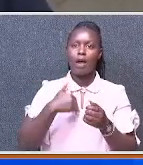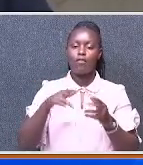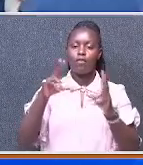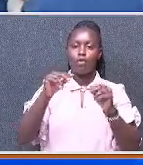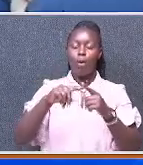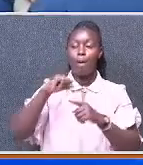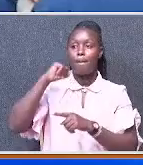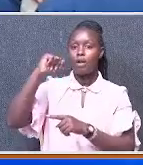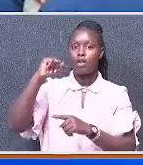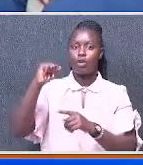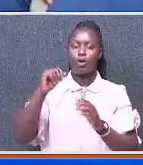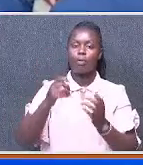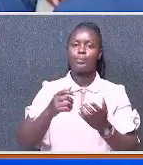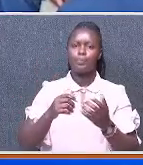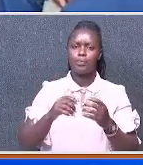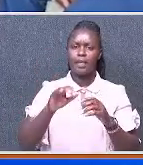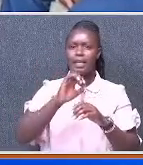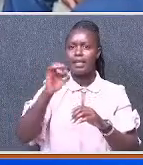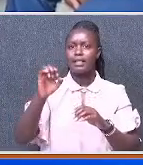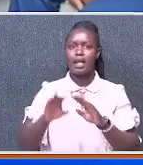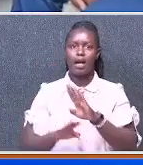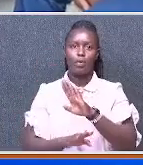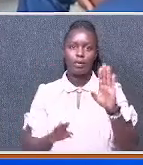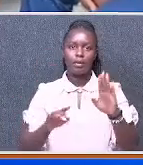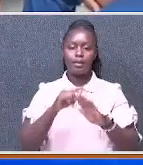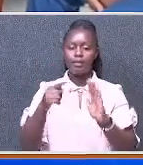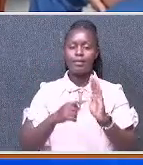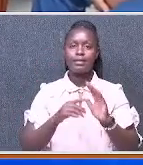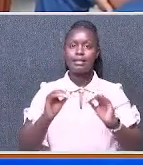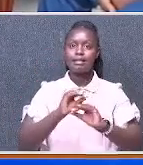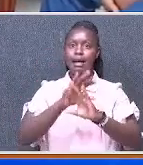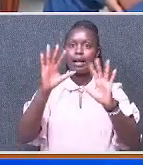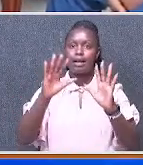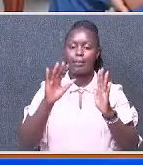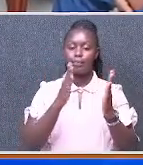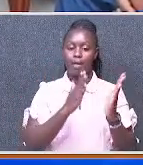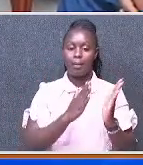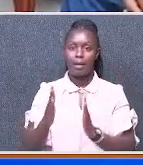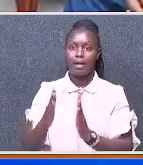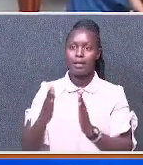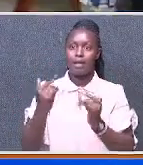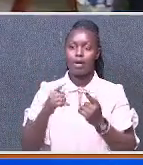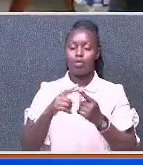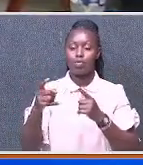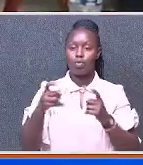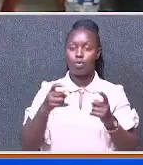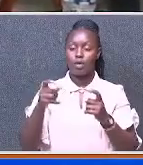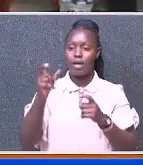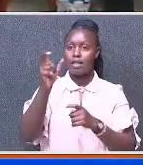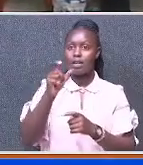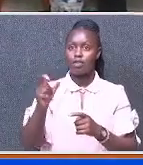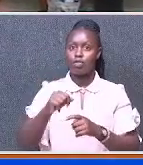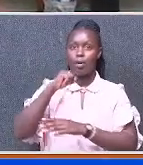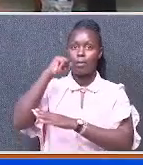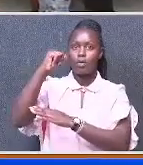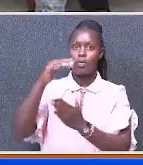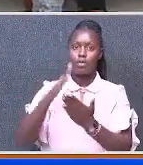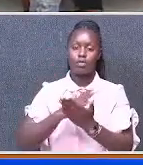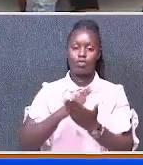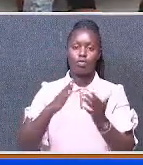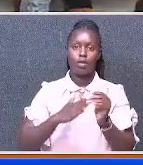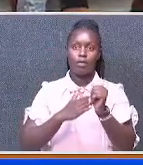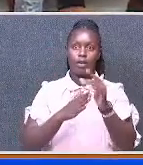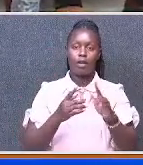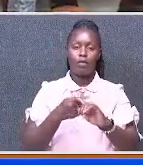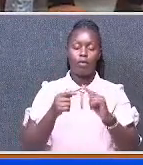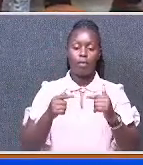Mount Kenya East and West. This is a clear indication that he plans to take charge of the region's politics, with a section of leaders from the